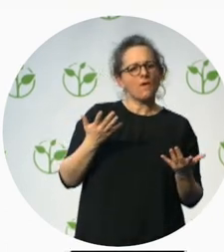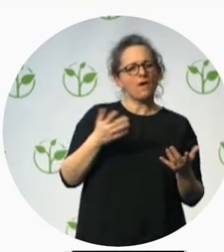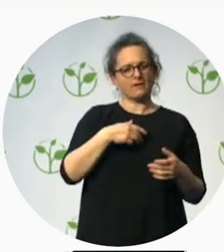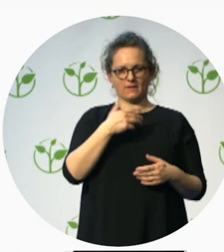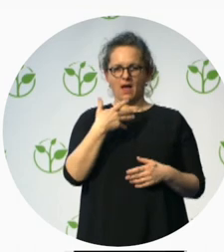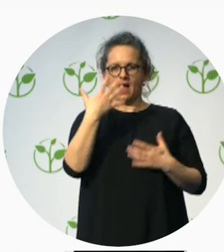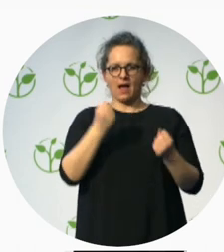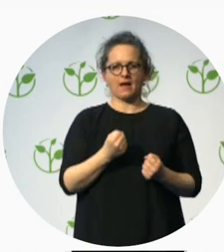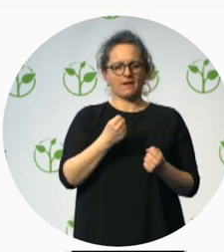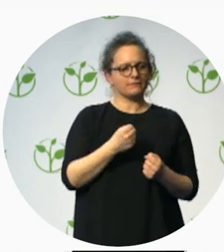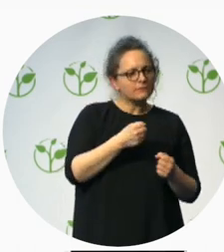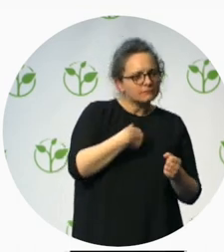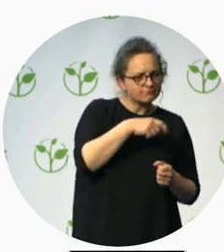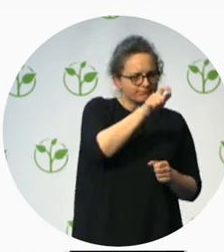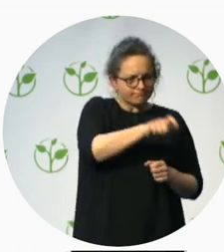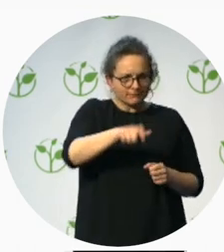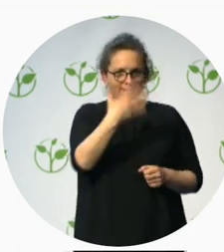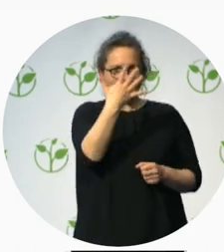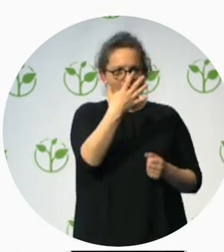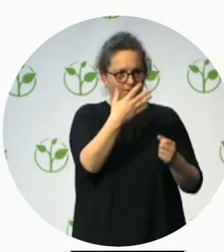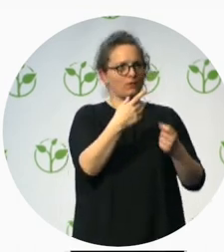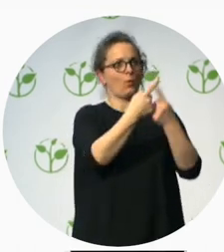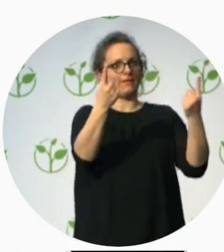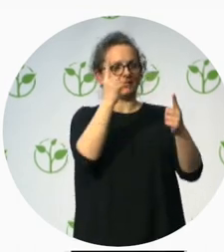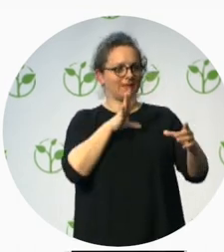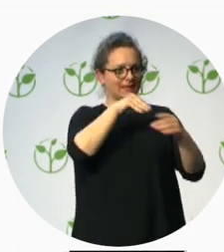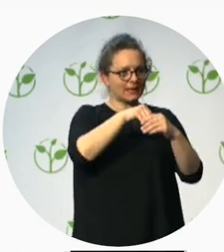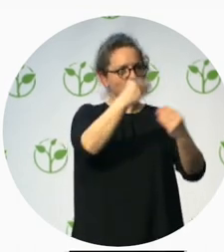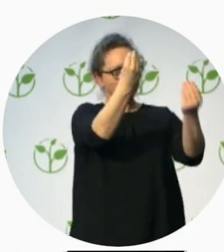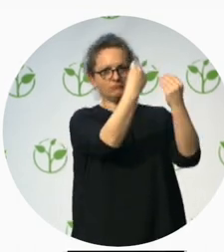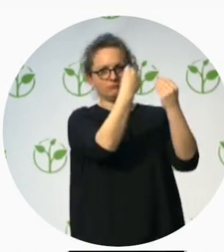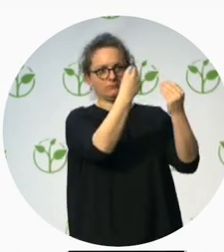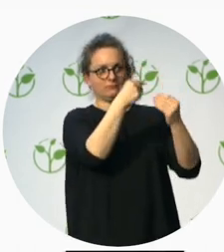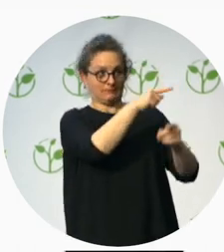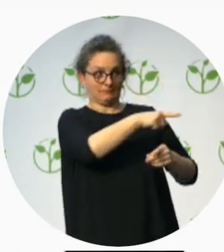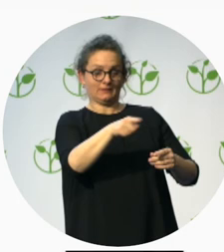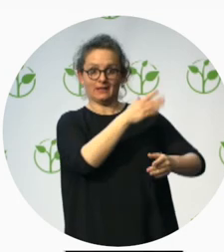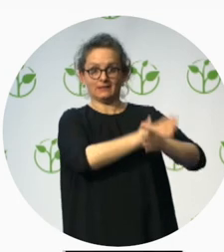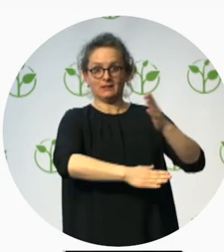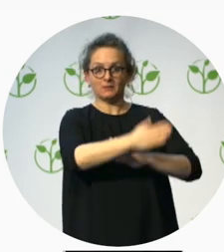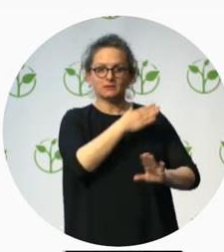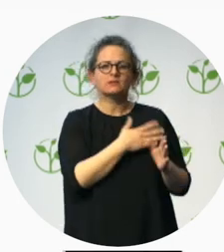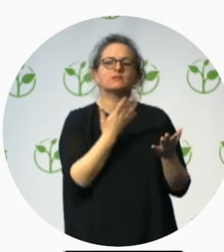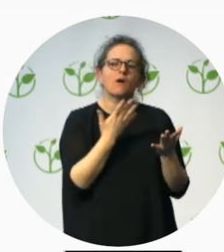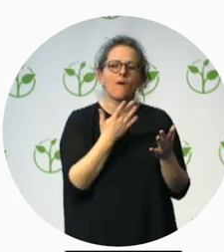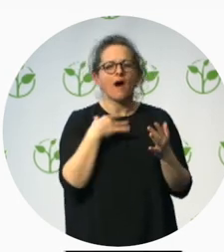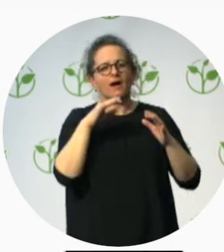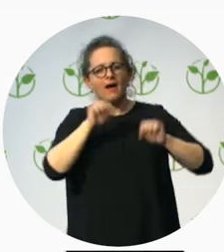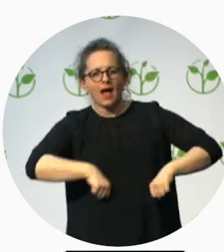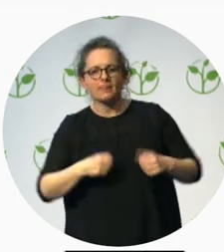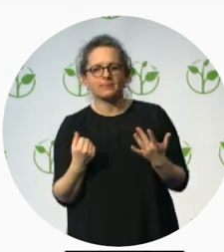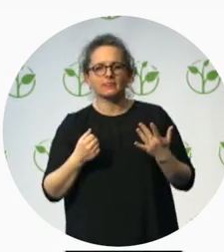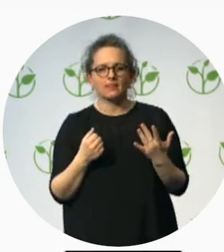chances of employment in the future. And in scaling up thousands